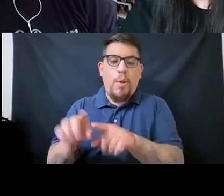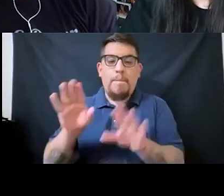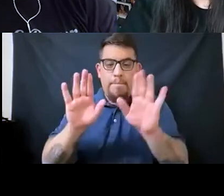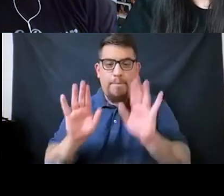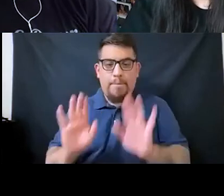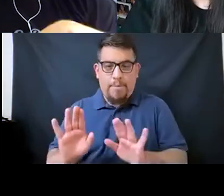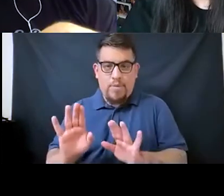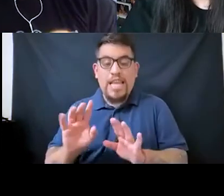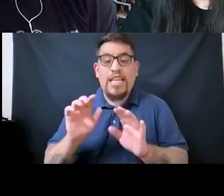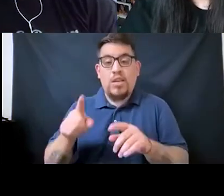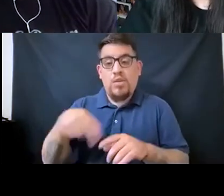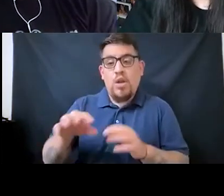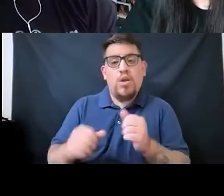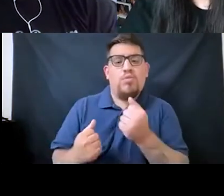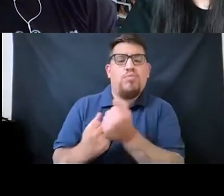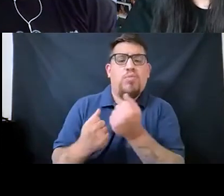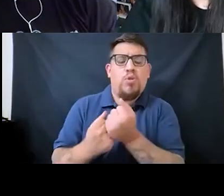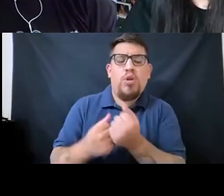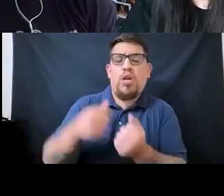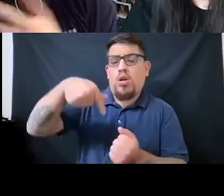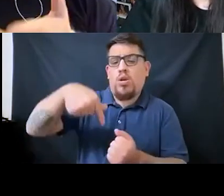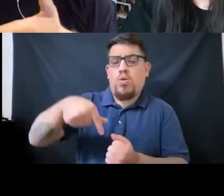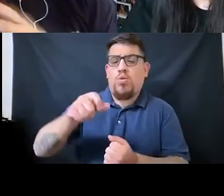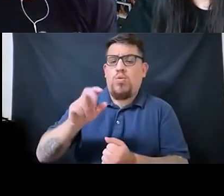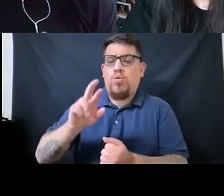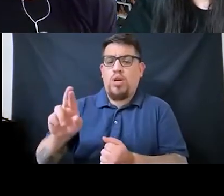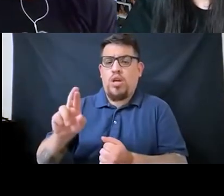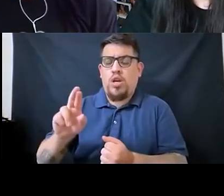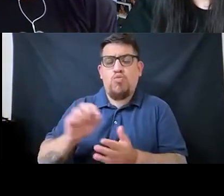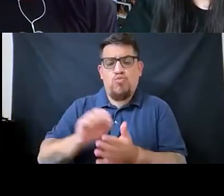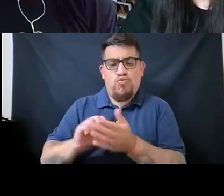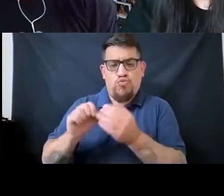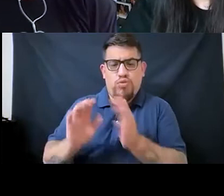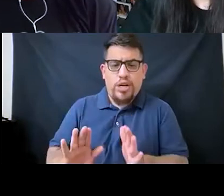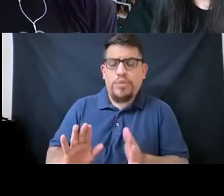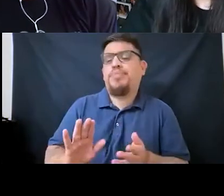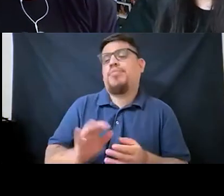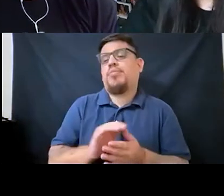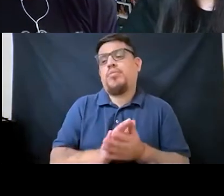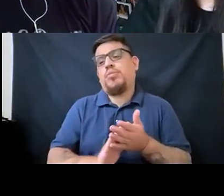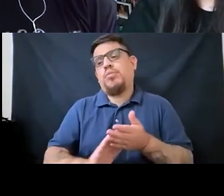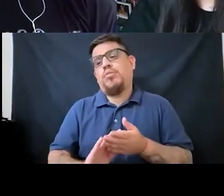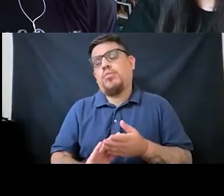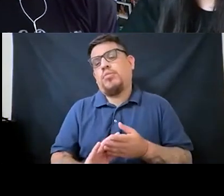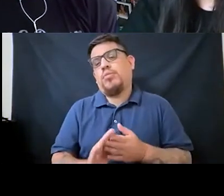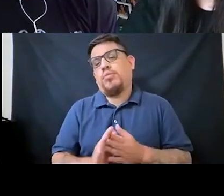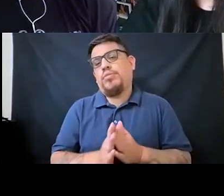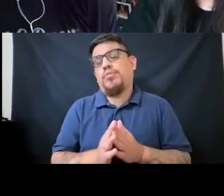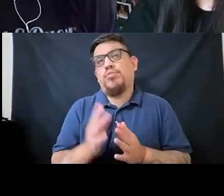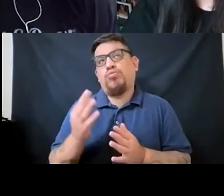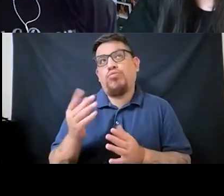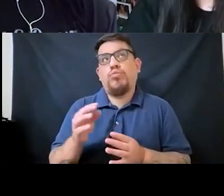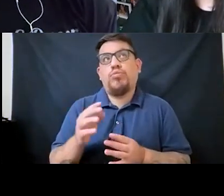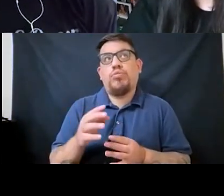really supportive of especially queer writers. And so is Tin House. They're both very supportive of all that. But, you